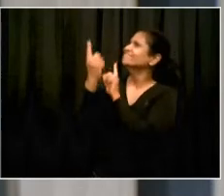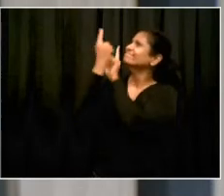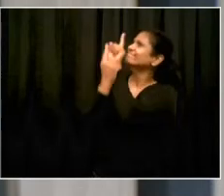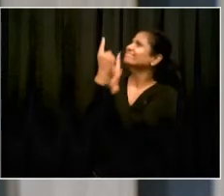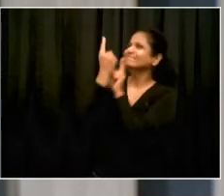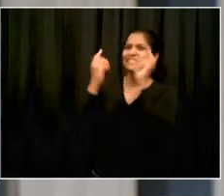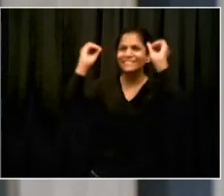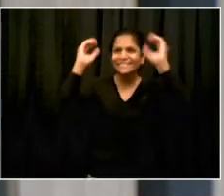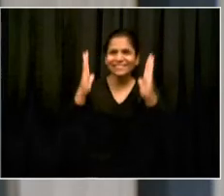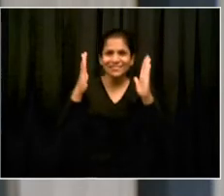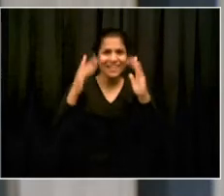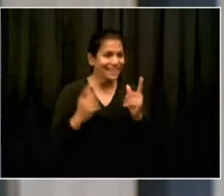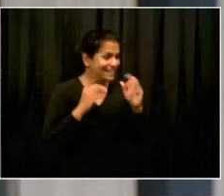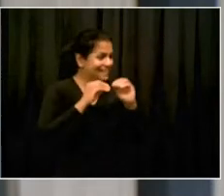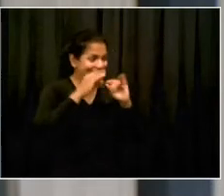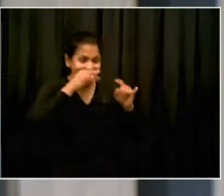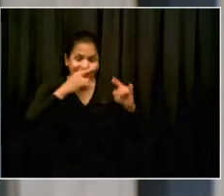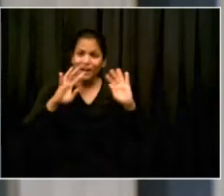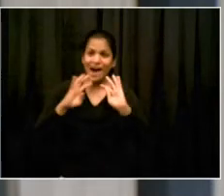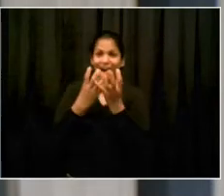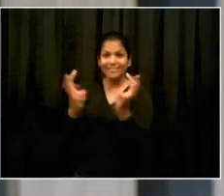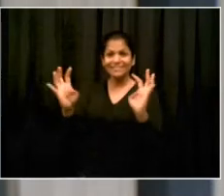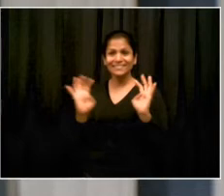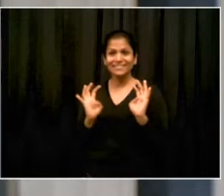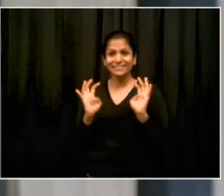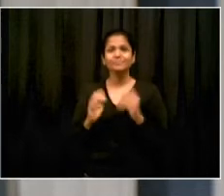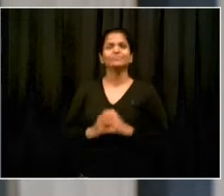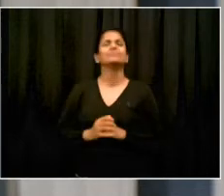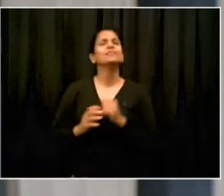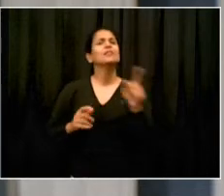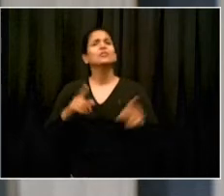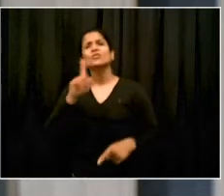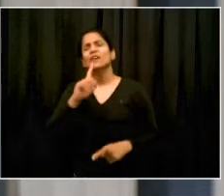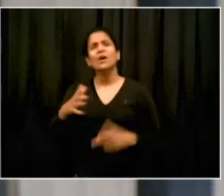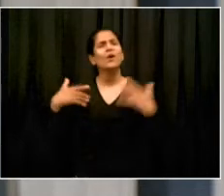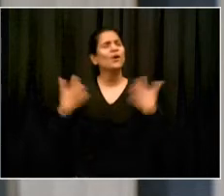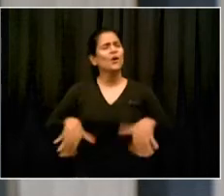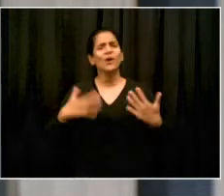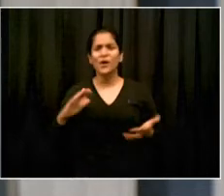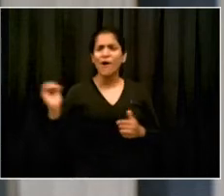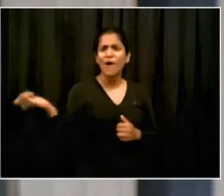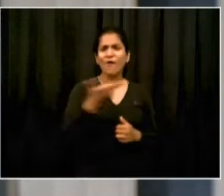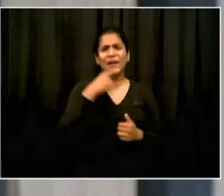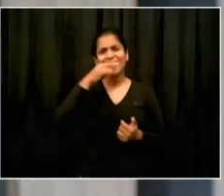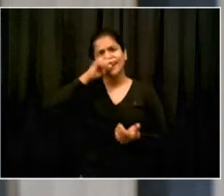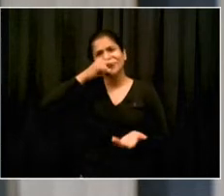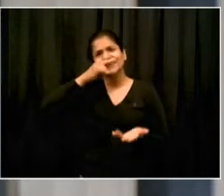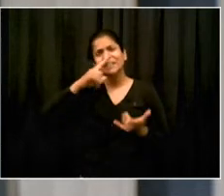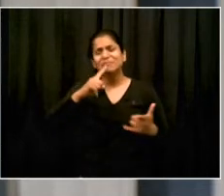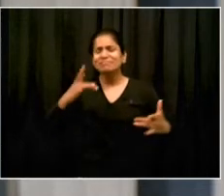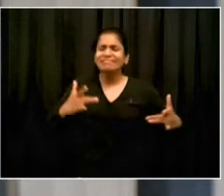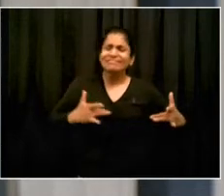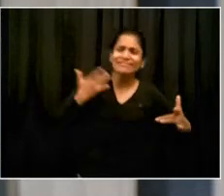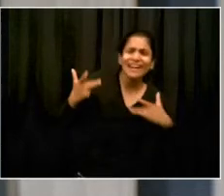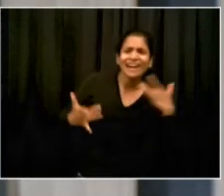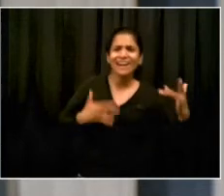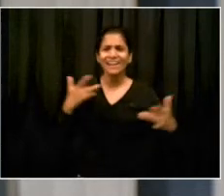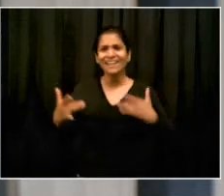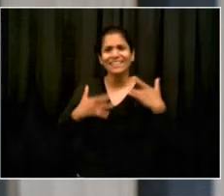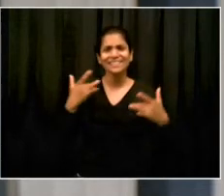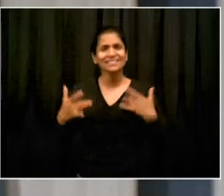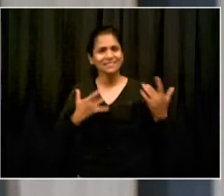children have sorely missed, and one that is so important for our students, teachers, and families. We are keeping a very close eye